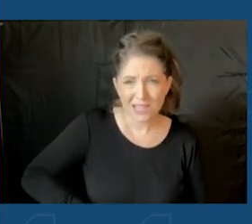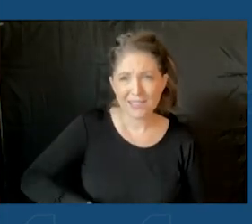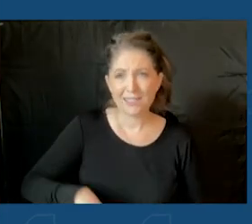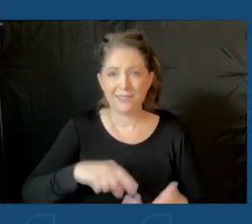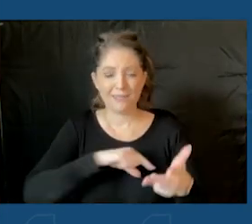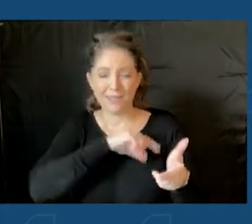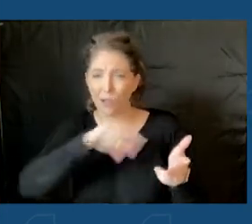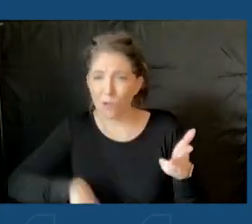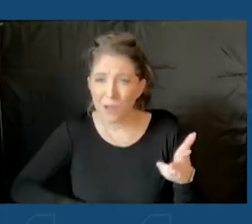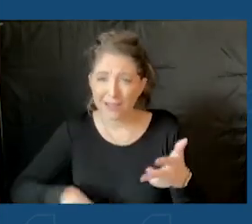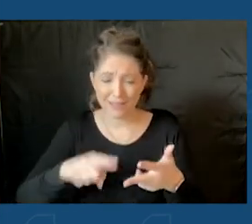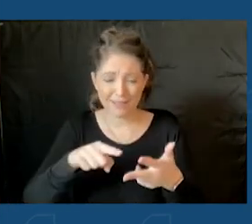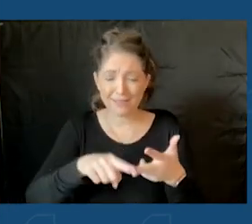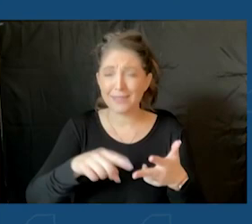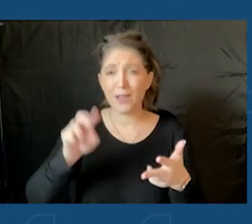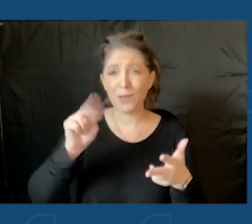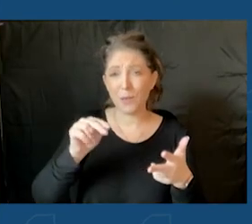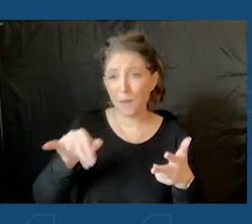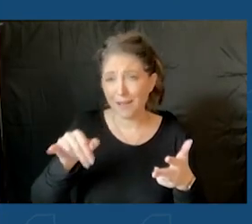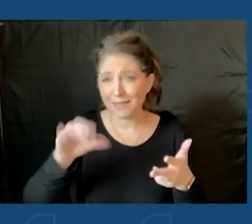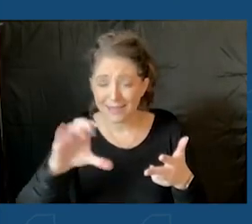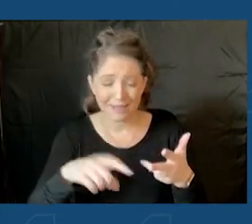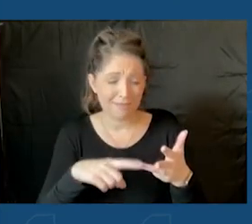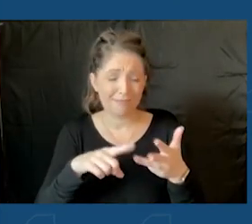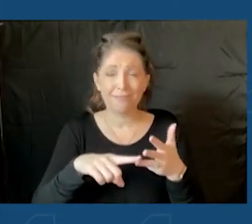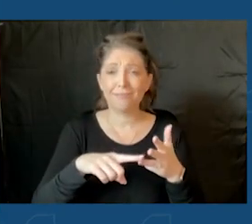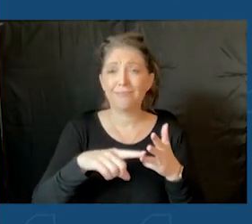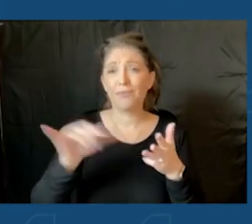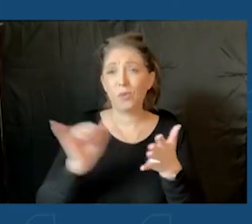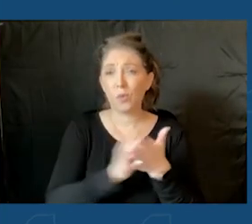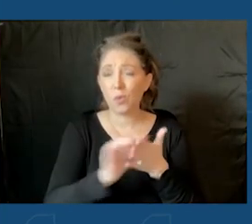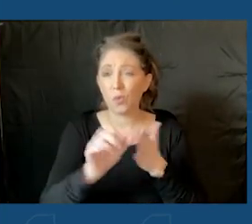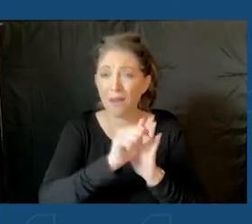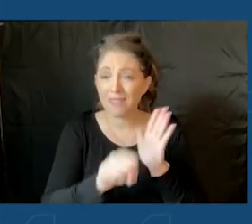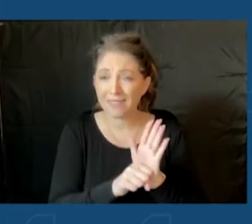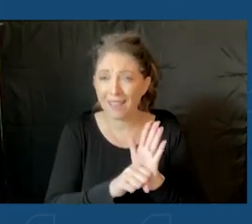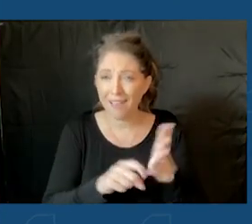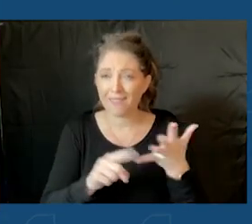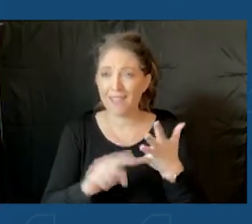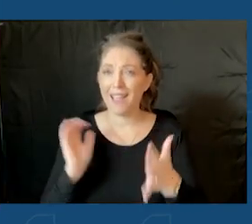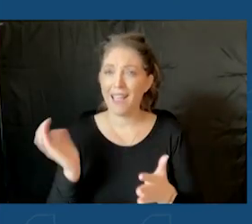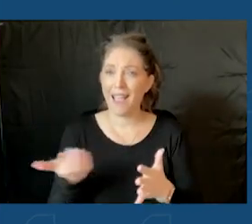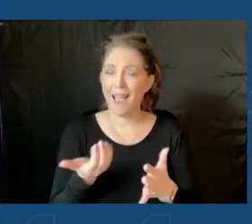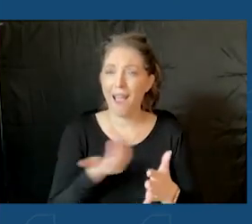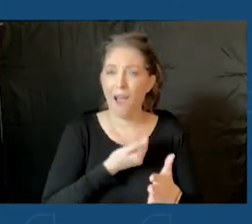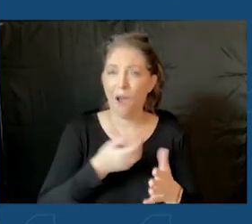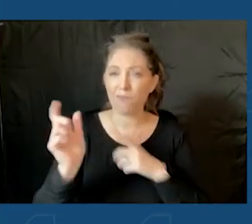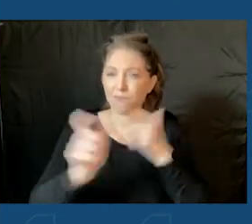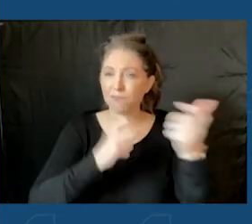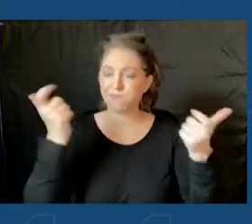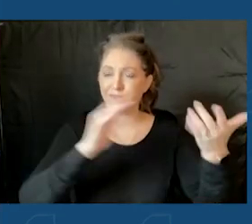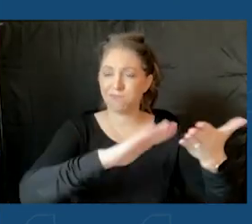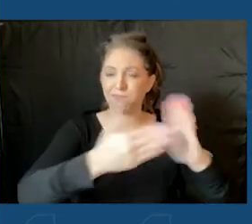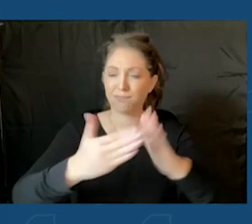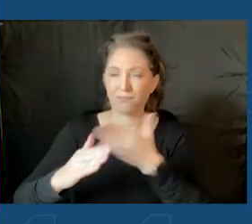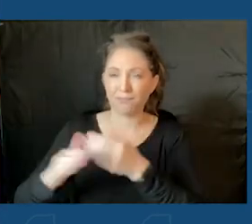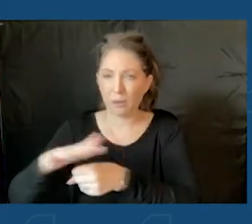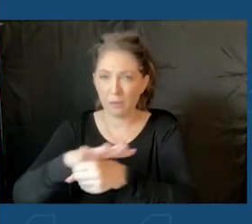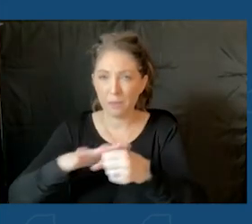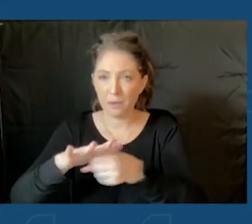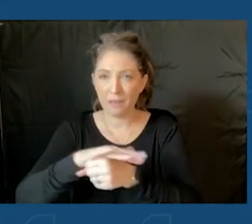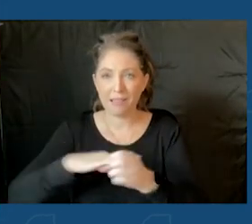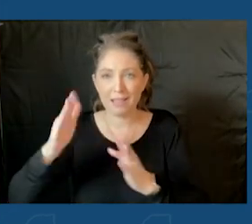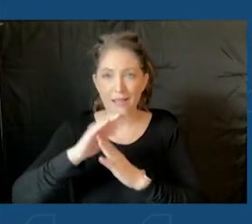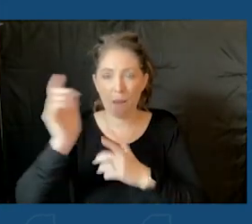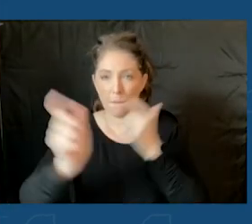York City, New York State, and our great metropolitan region, the largest in